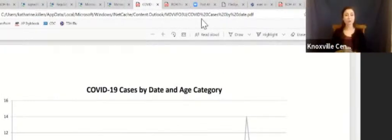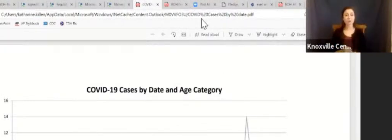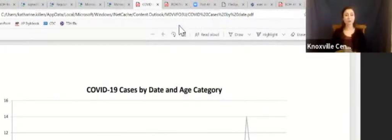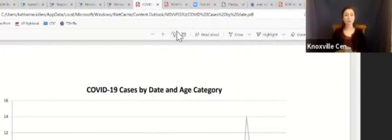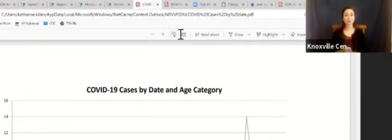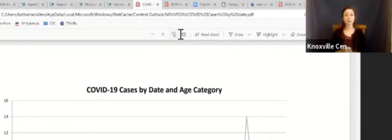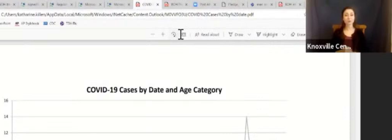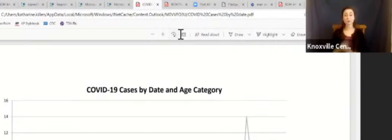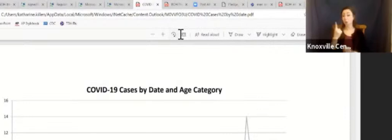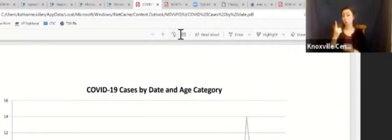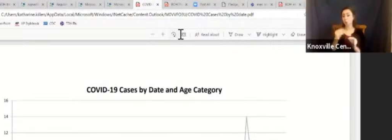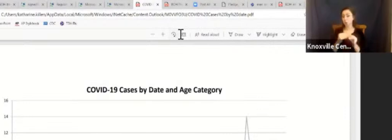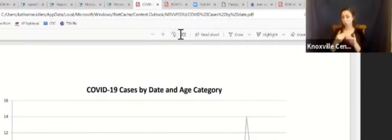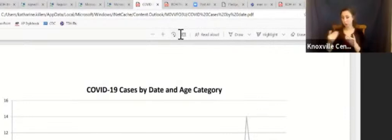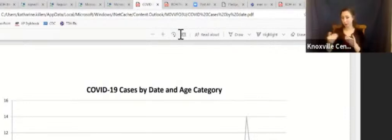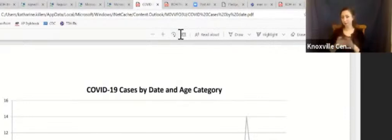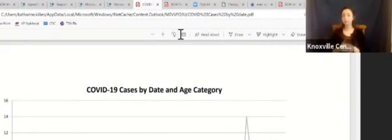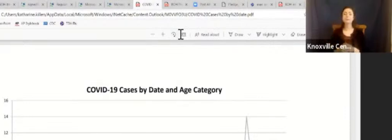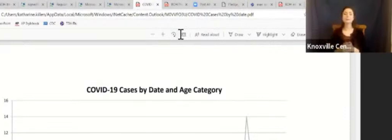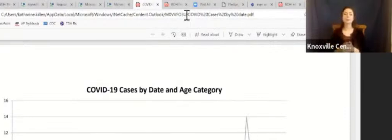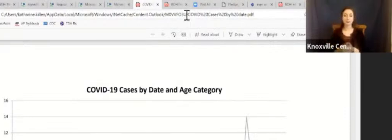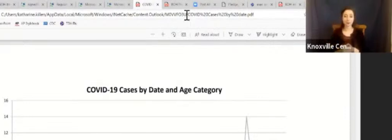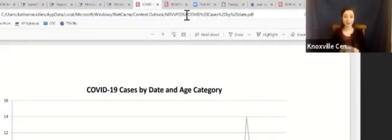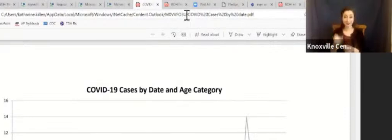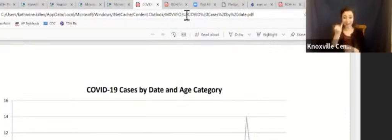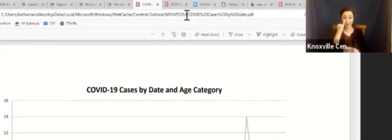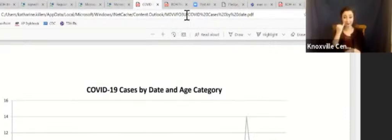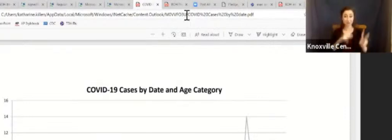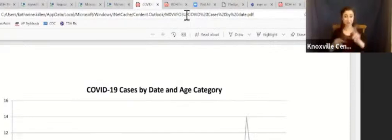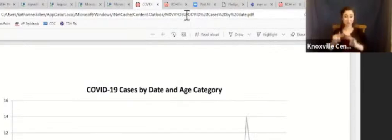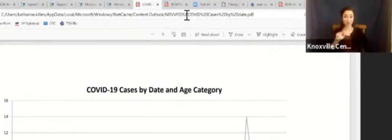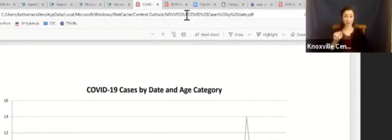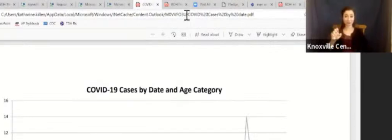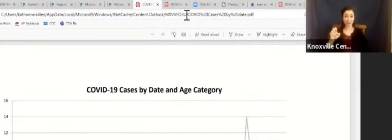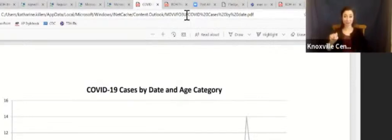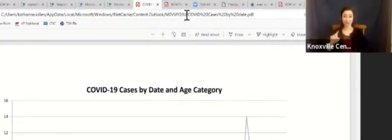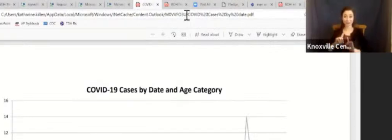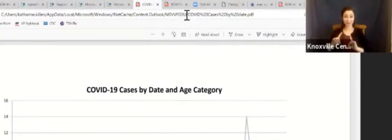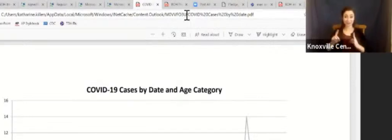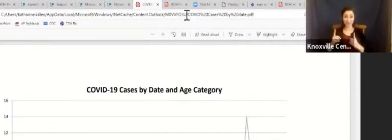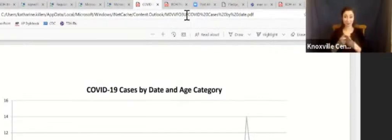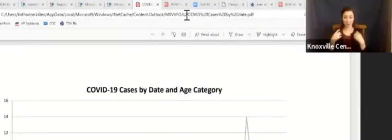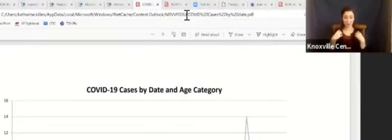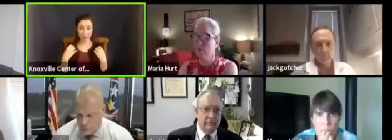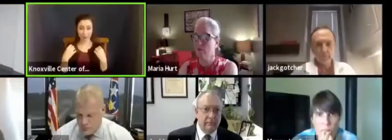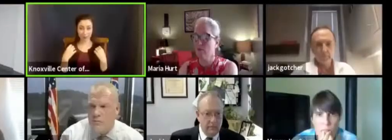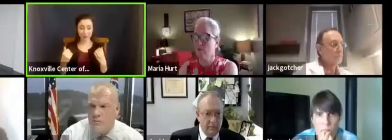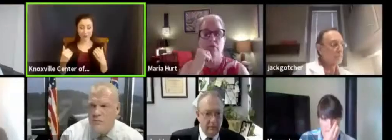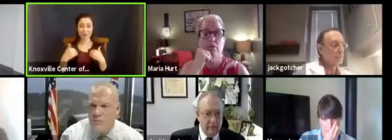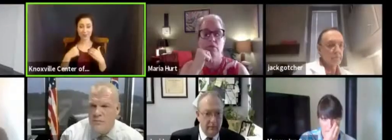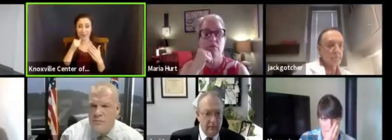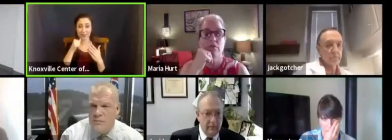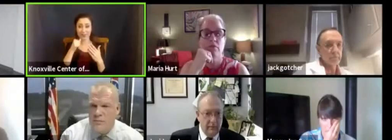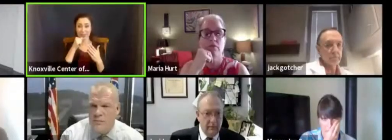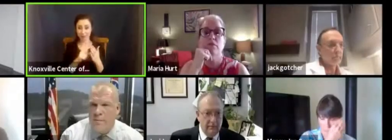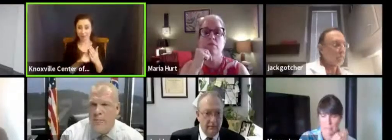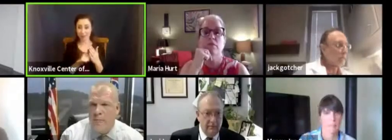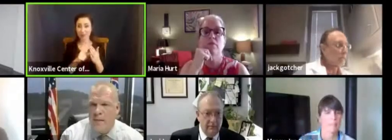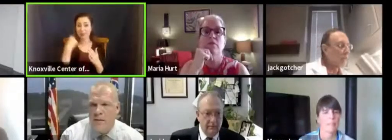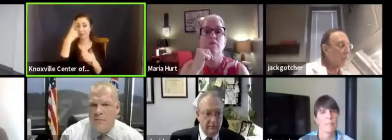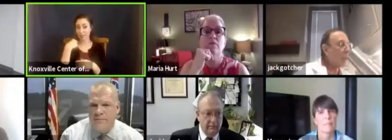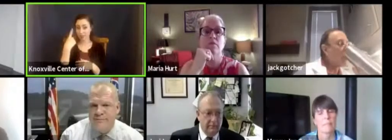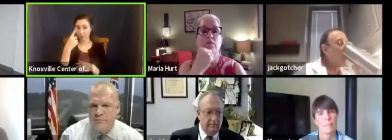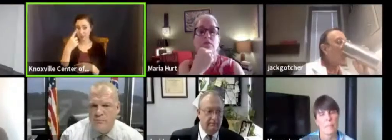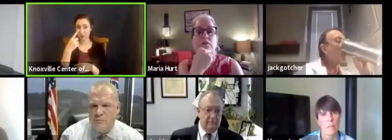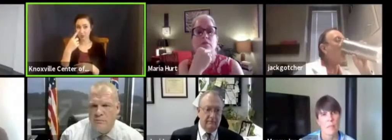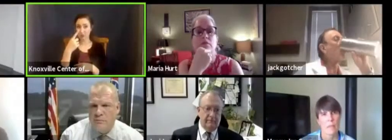Sorry, one more thing. If you look at the Tennessee Department of Health, they have a page that looks